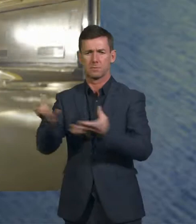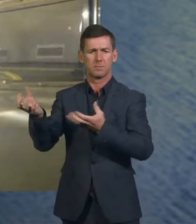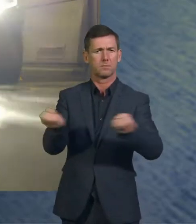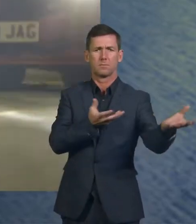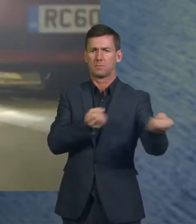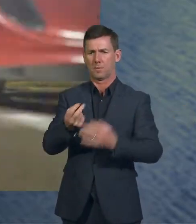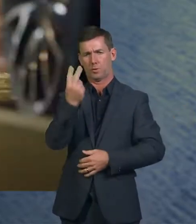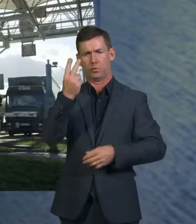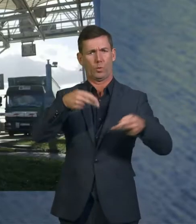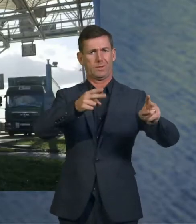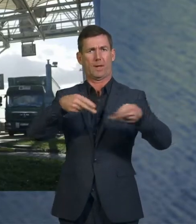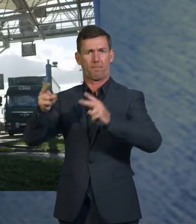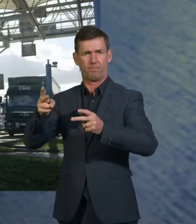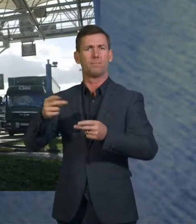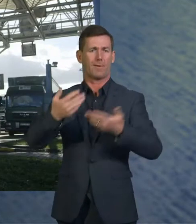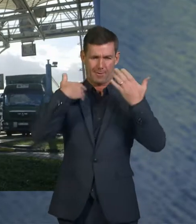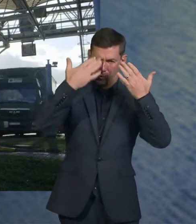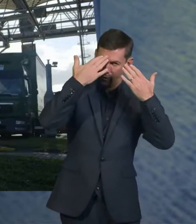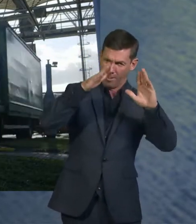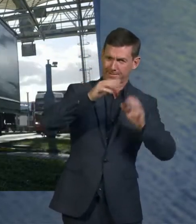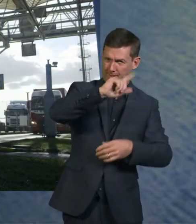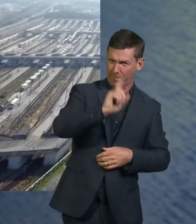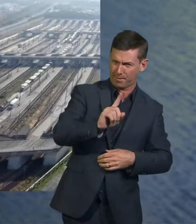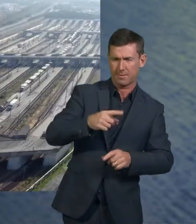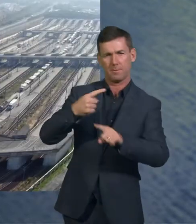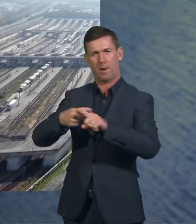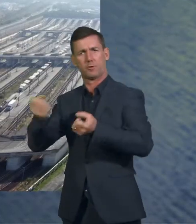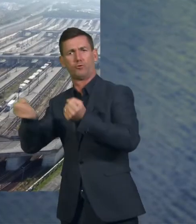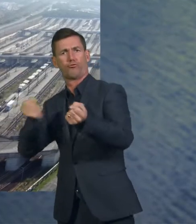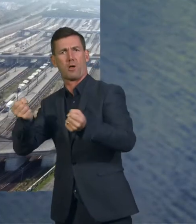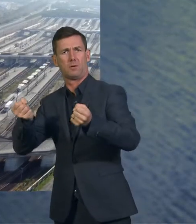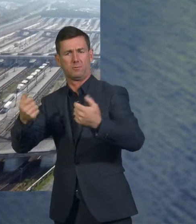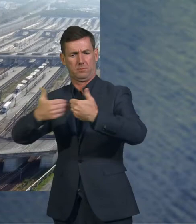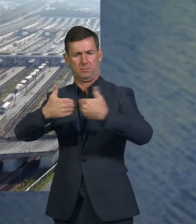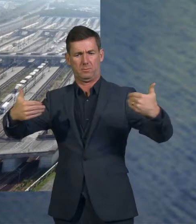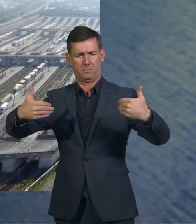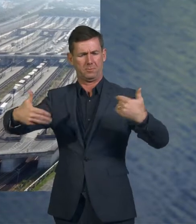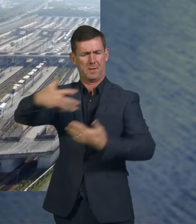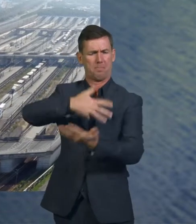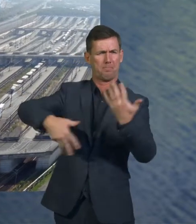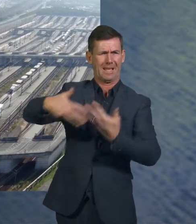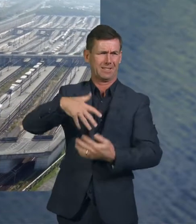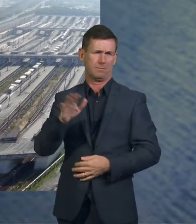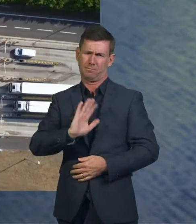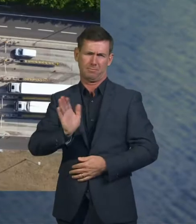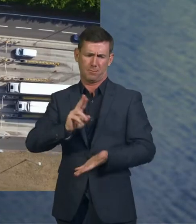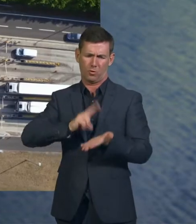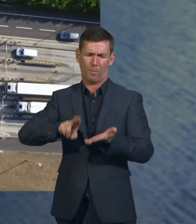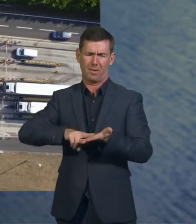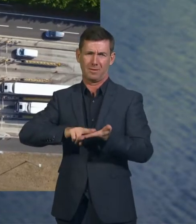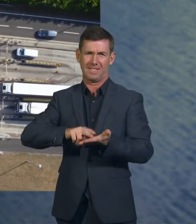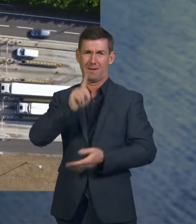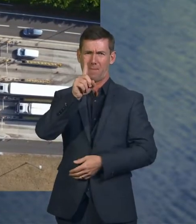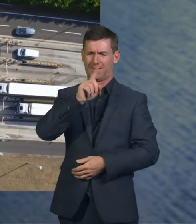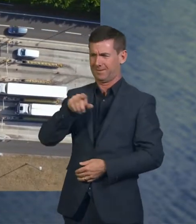Tourists and truckers. Normally, they don't mix, but today is different because changes at the check-ins